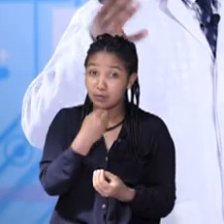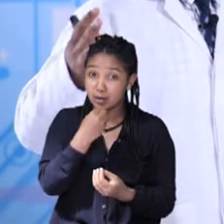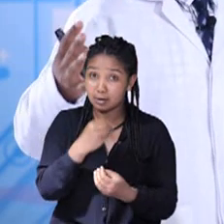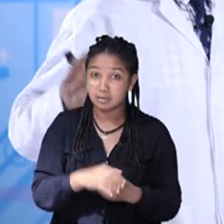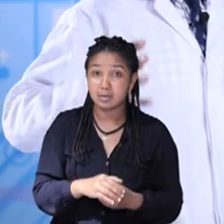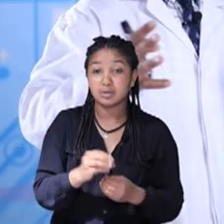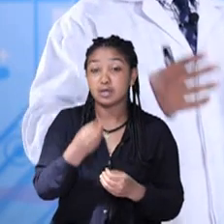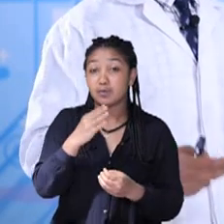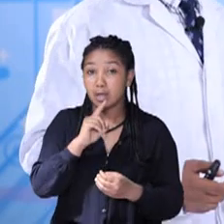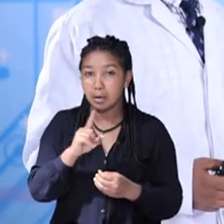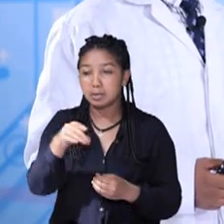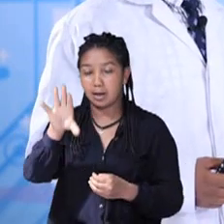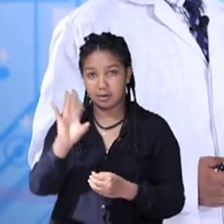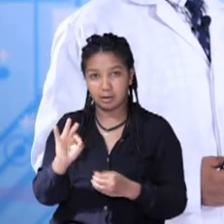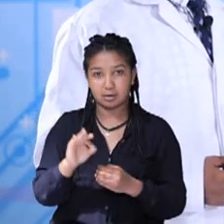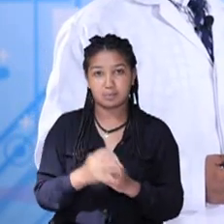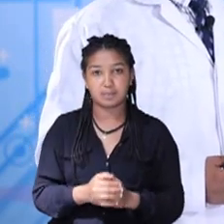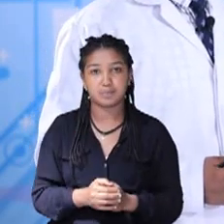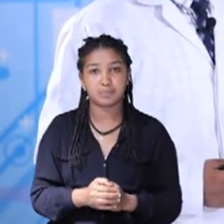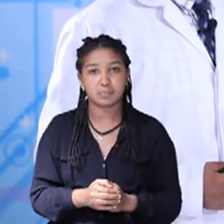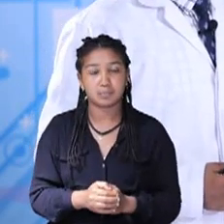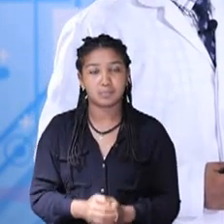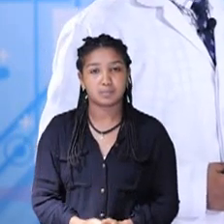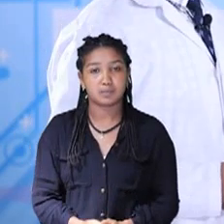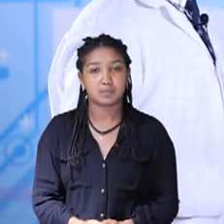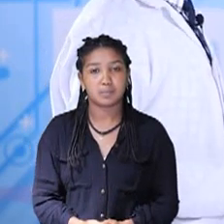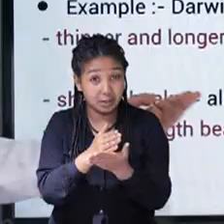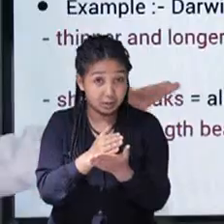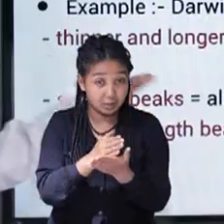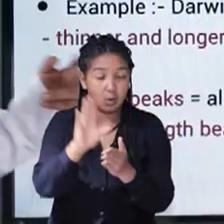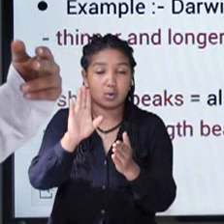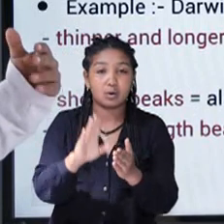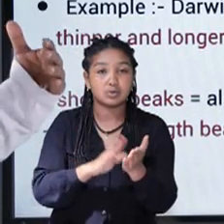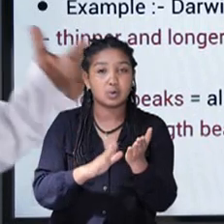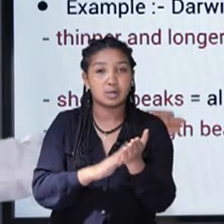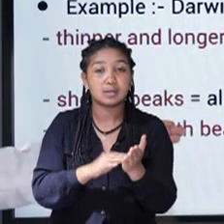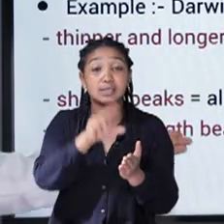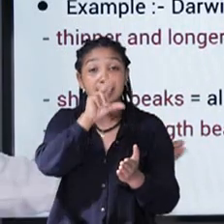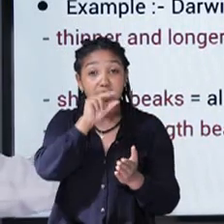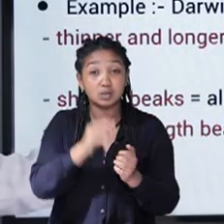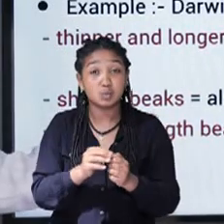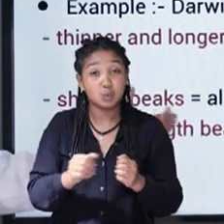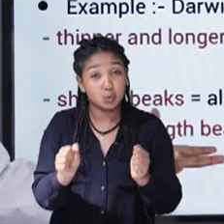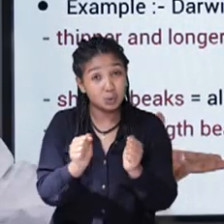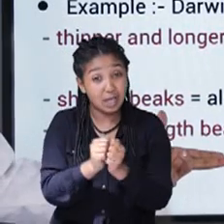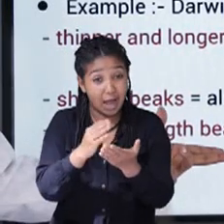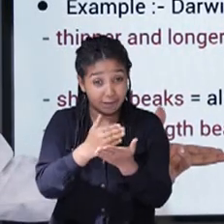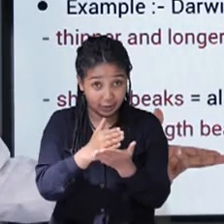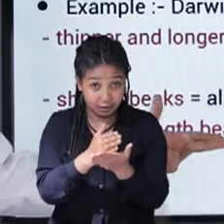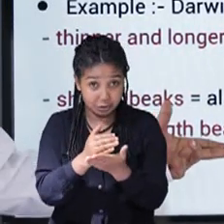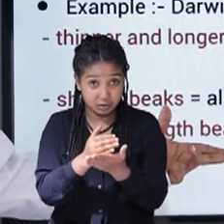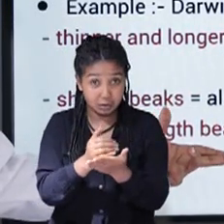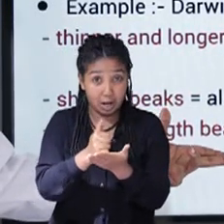the food type they have get over that island. But the finch with